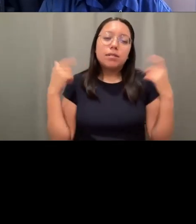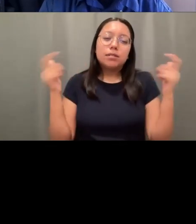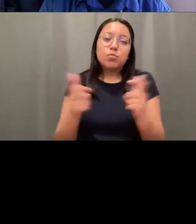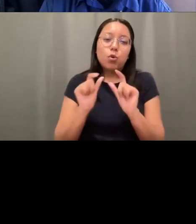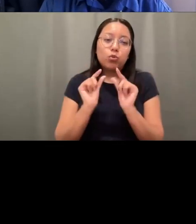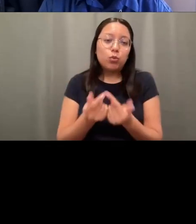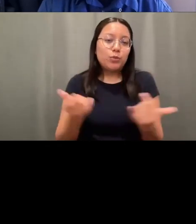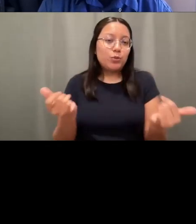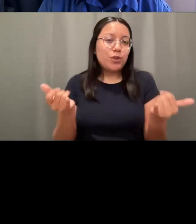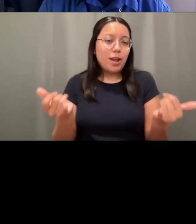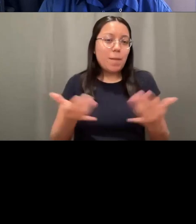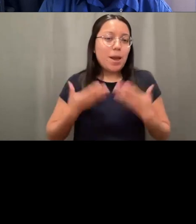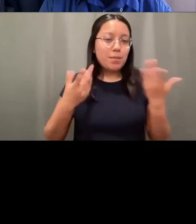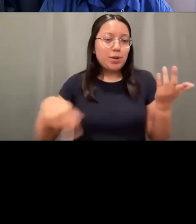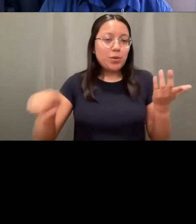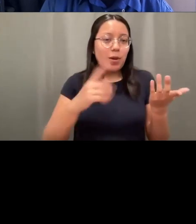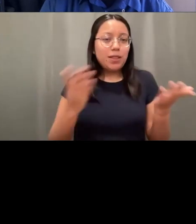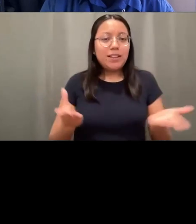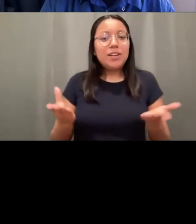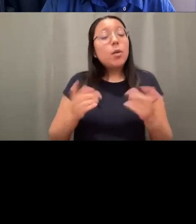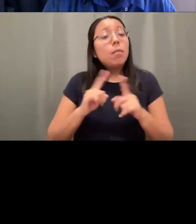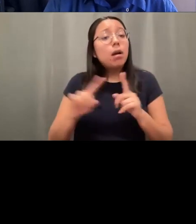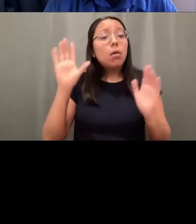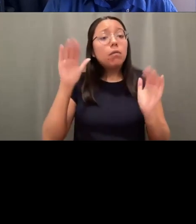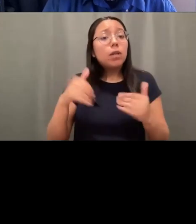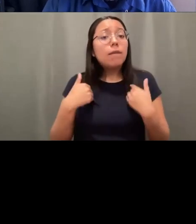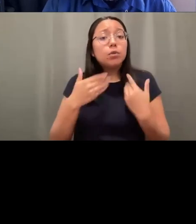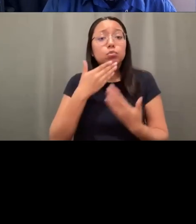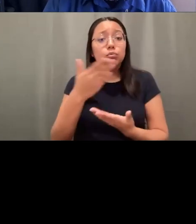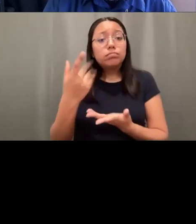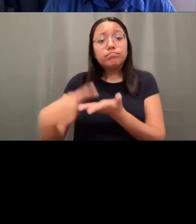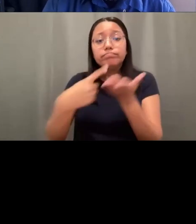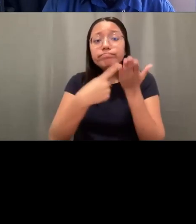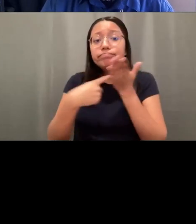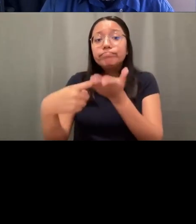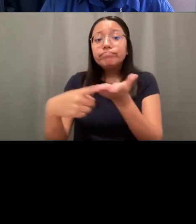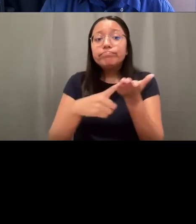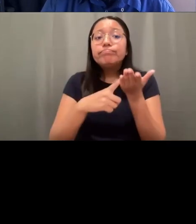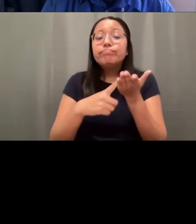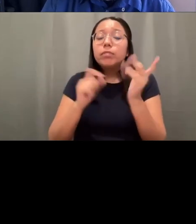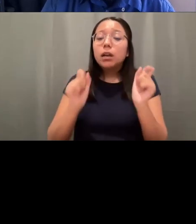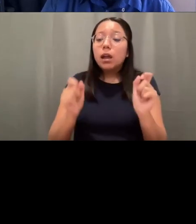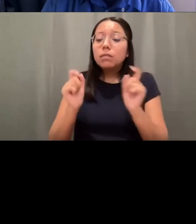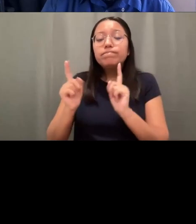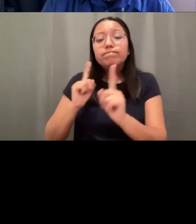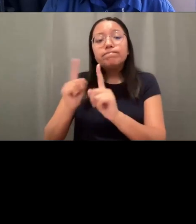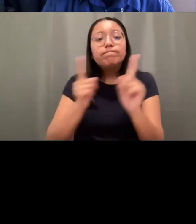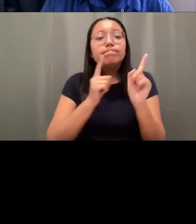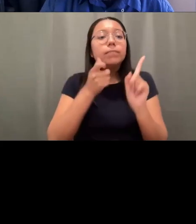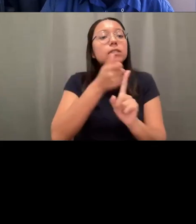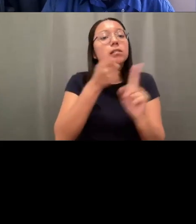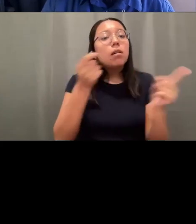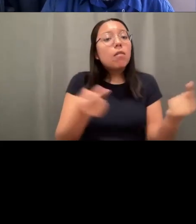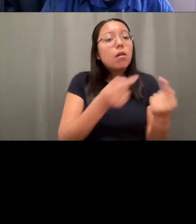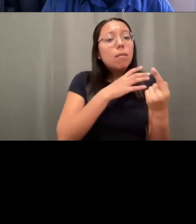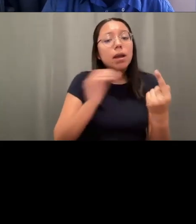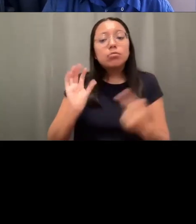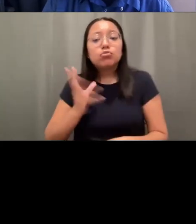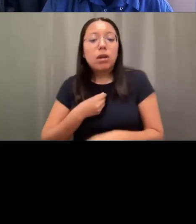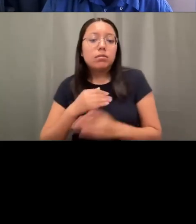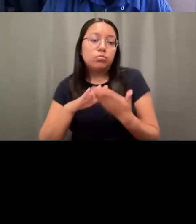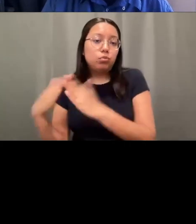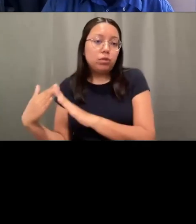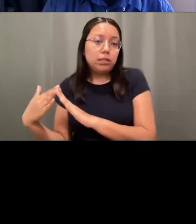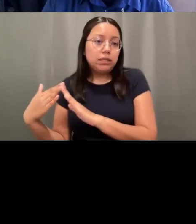really good discussion and conversation about self-harm and trans communities. We welcome all of you to be in this